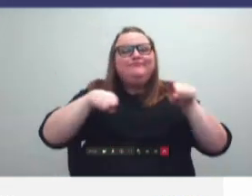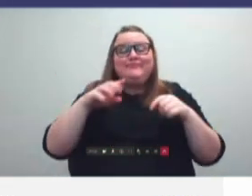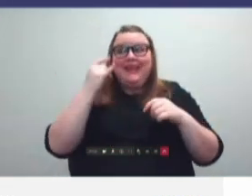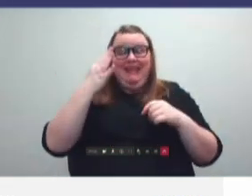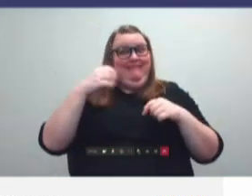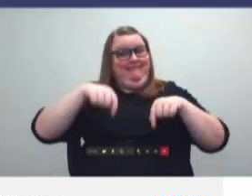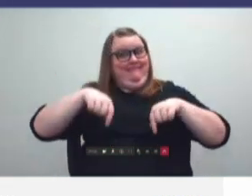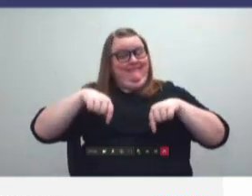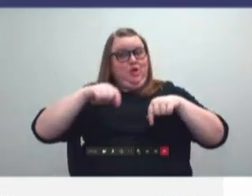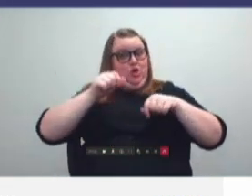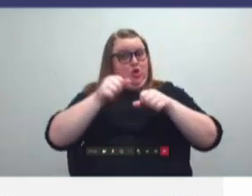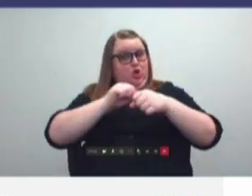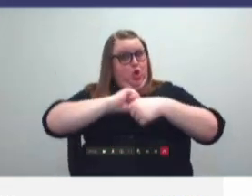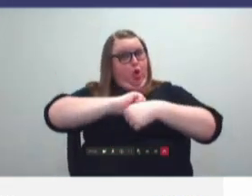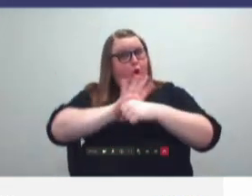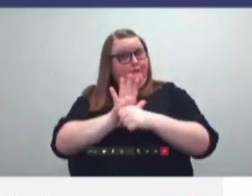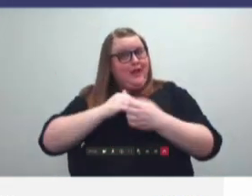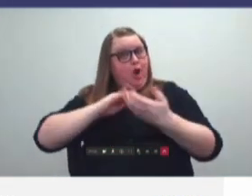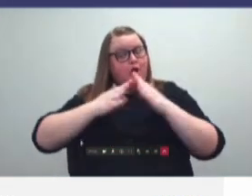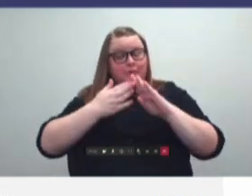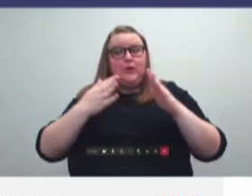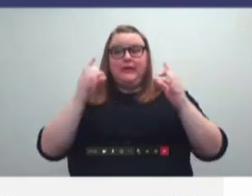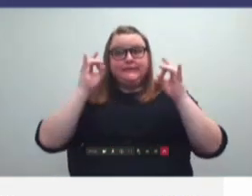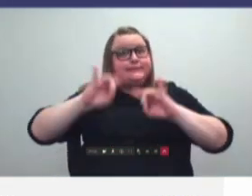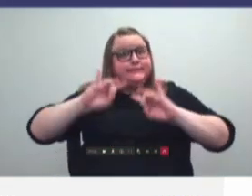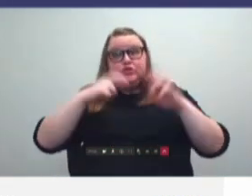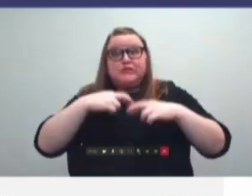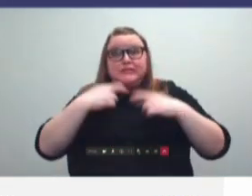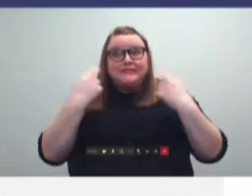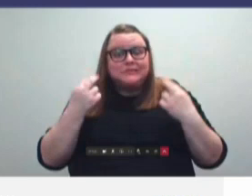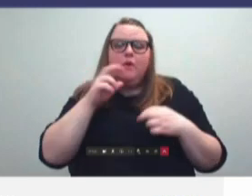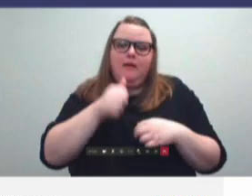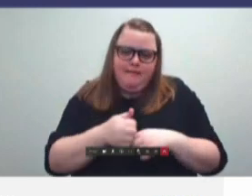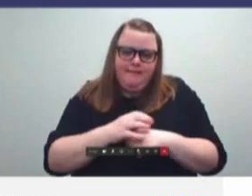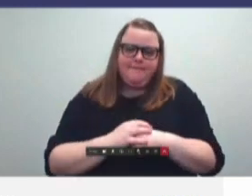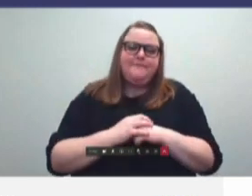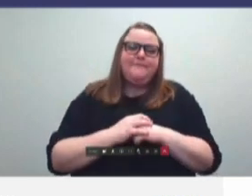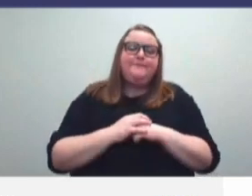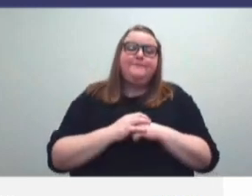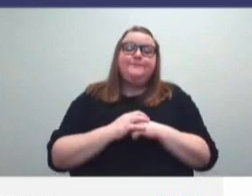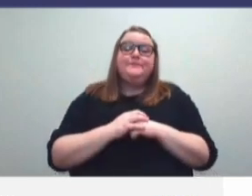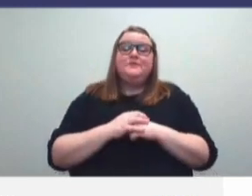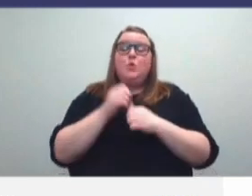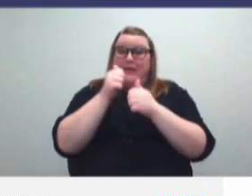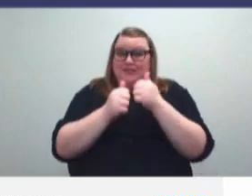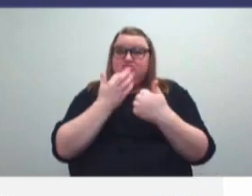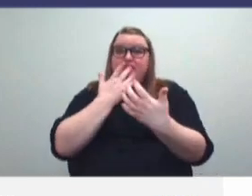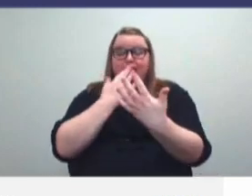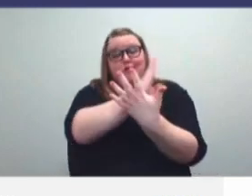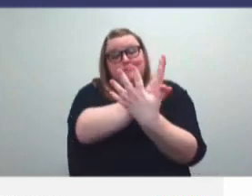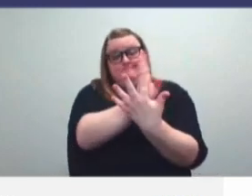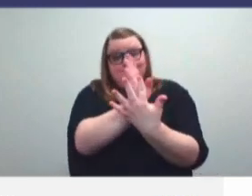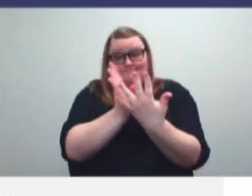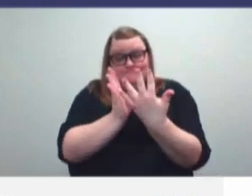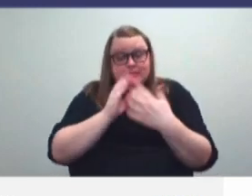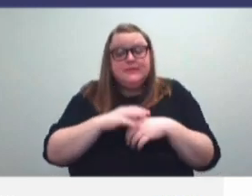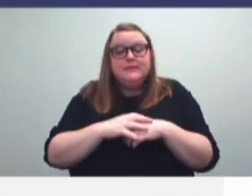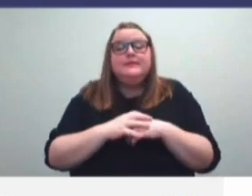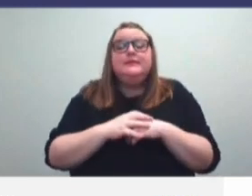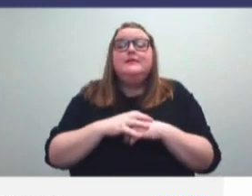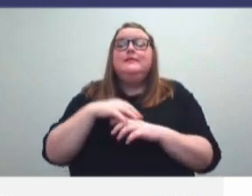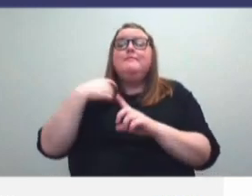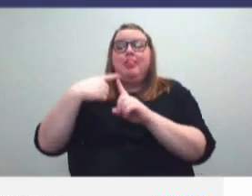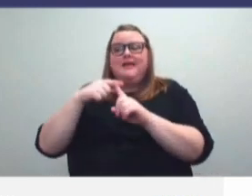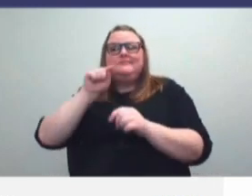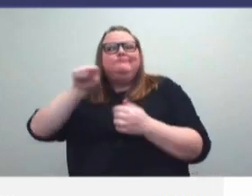in our community on any given day. Along with each color, the doctors and medical professionals on the team have come up